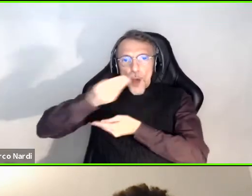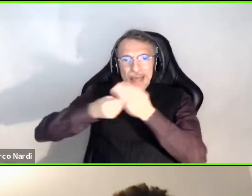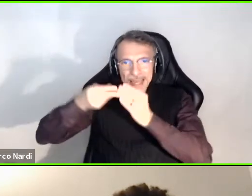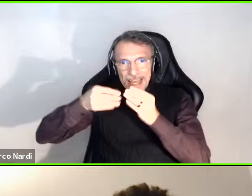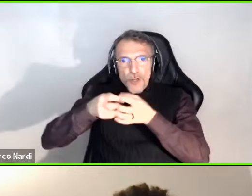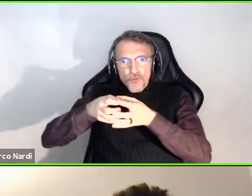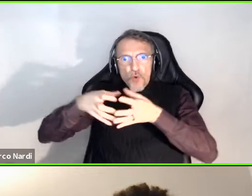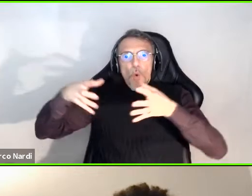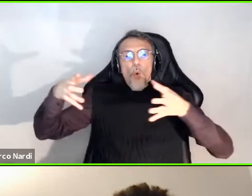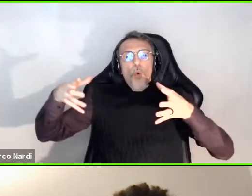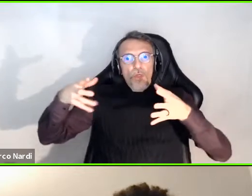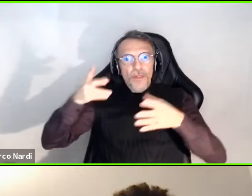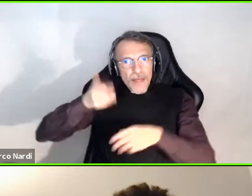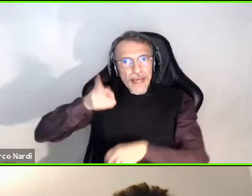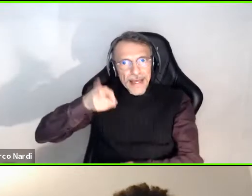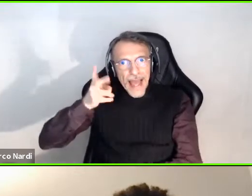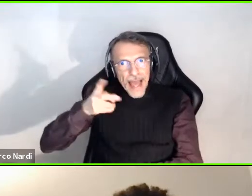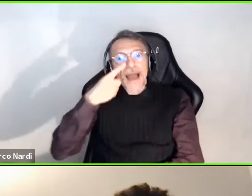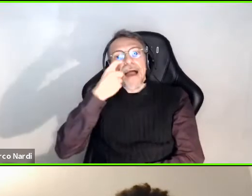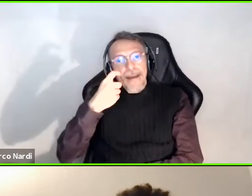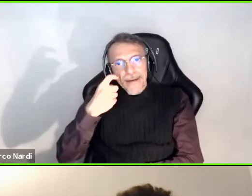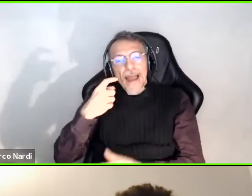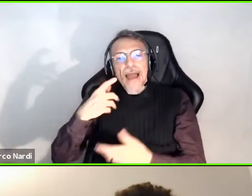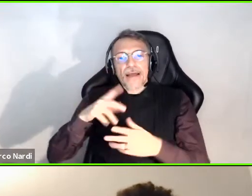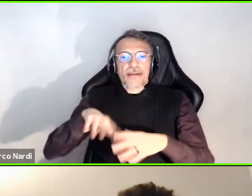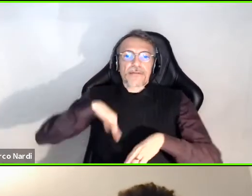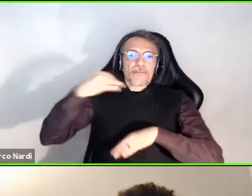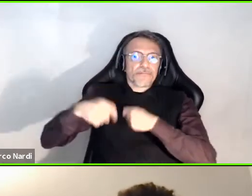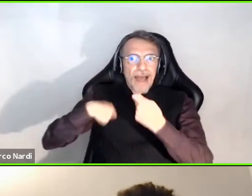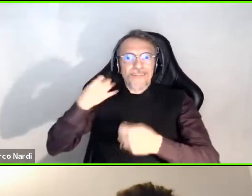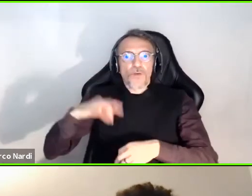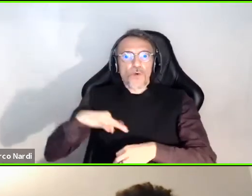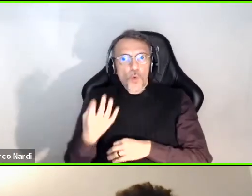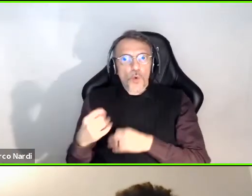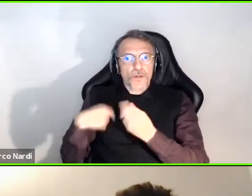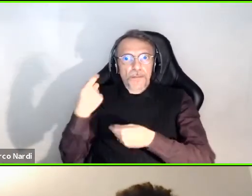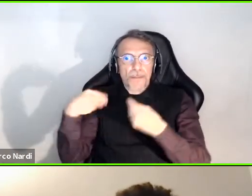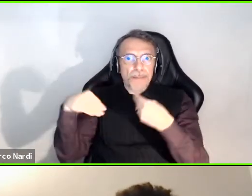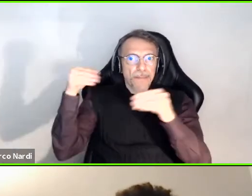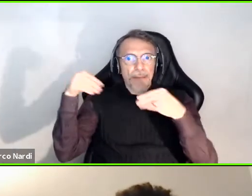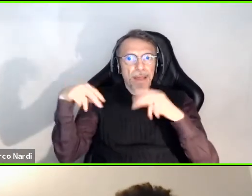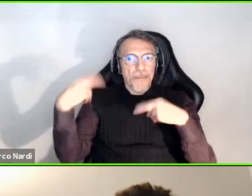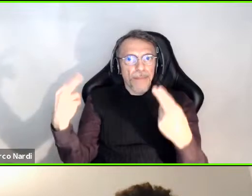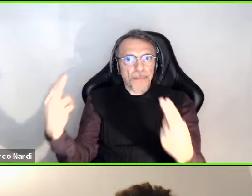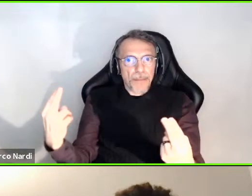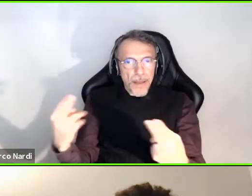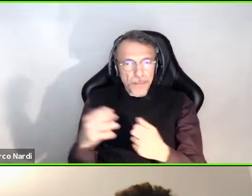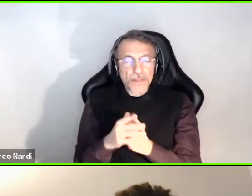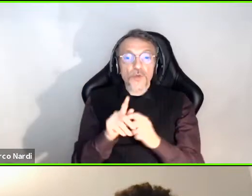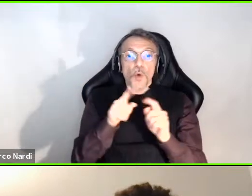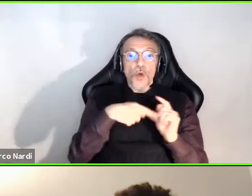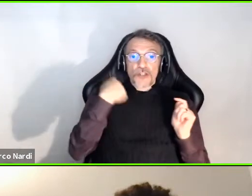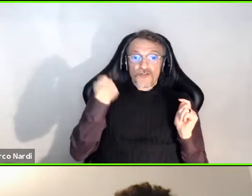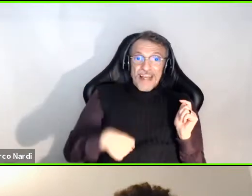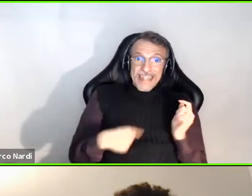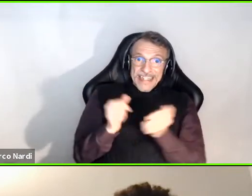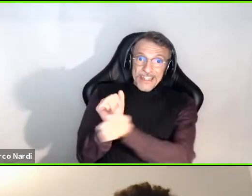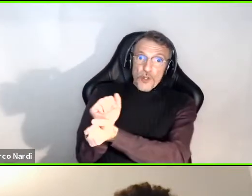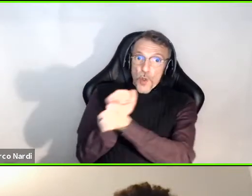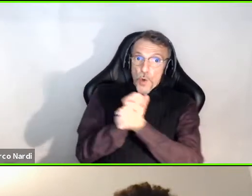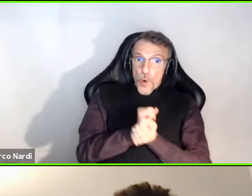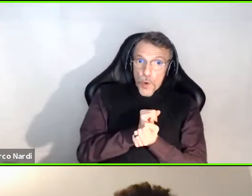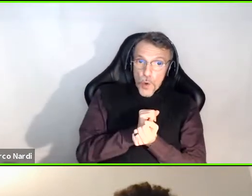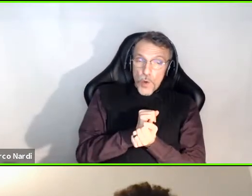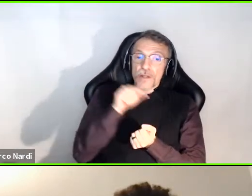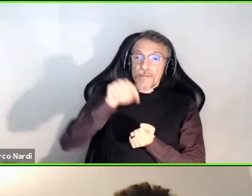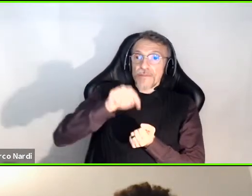will enable them to build on their economies. And a final note on the Chinese loan is that I think